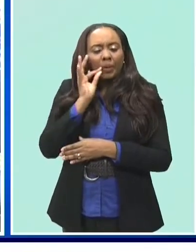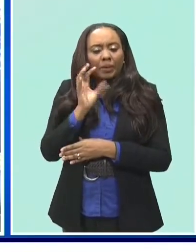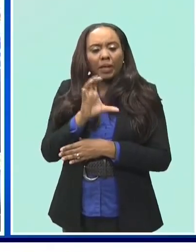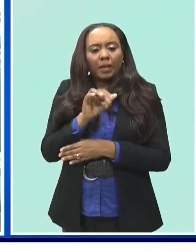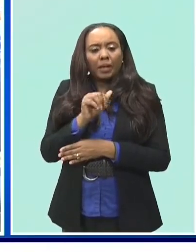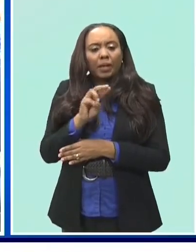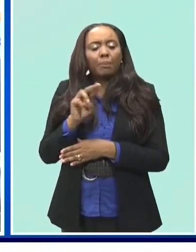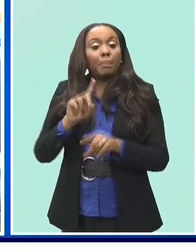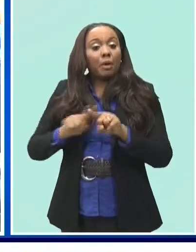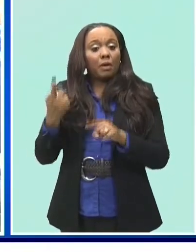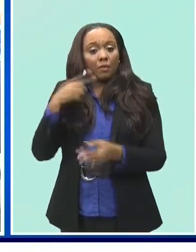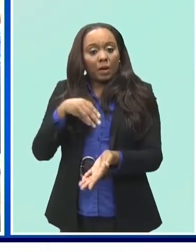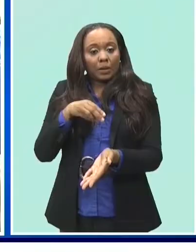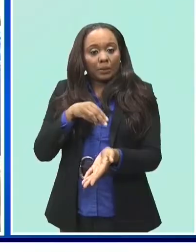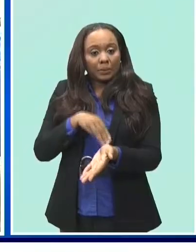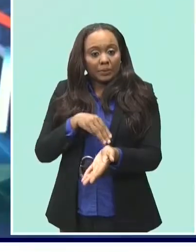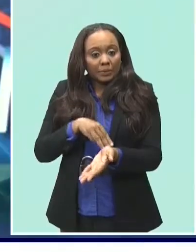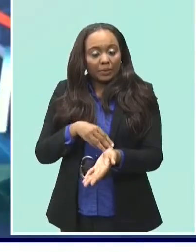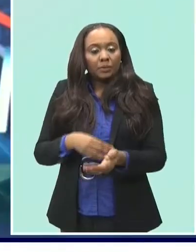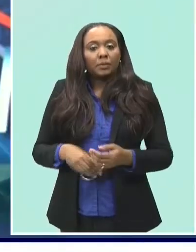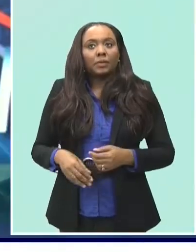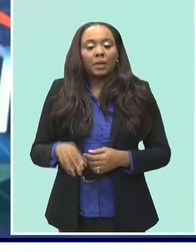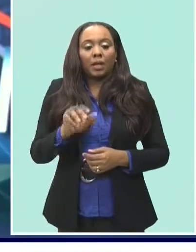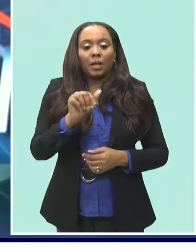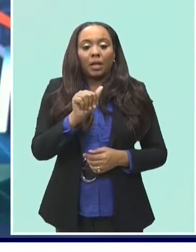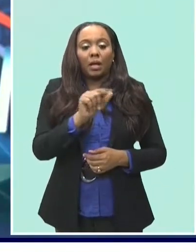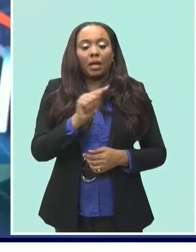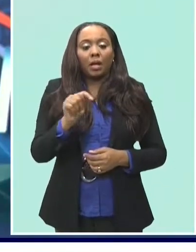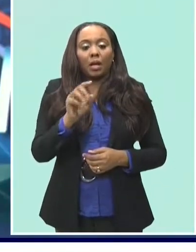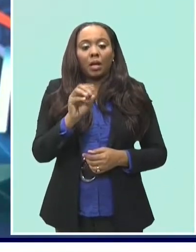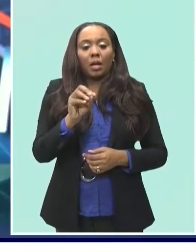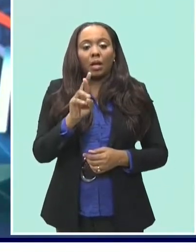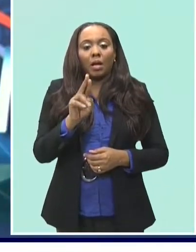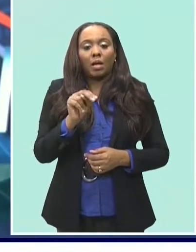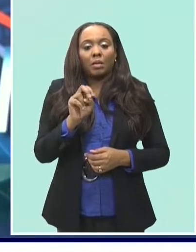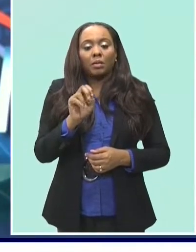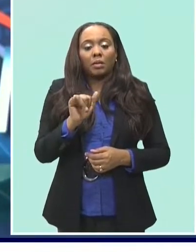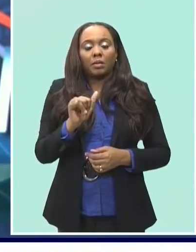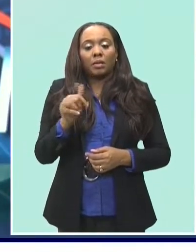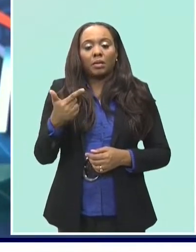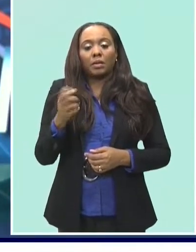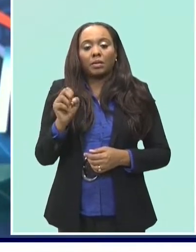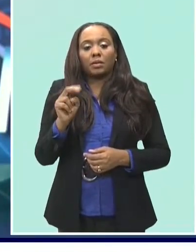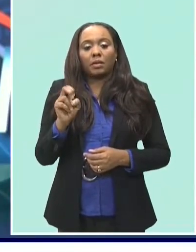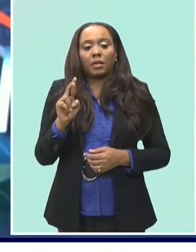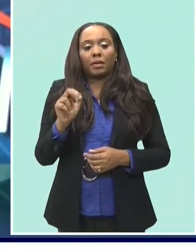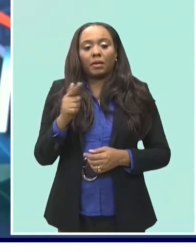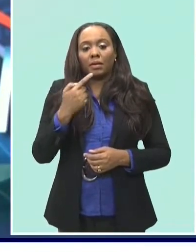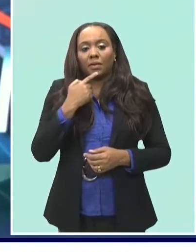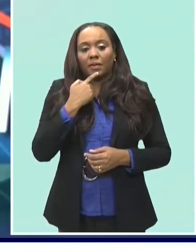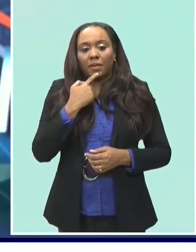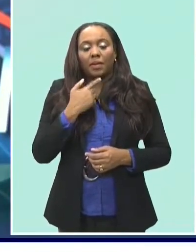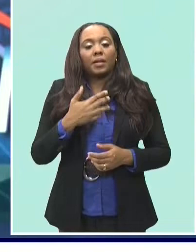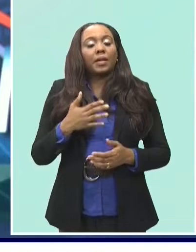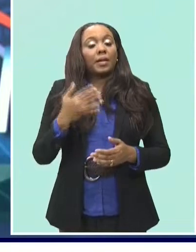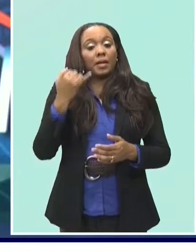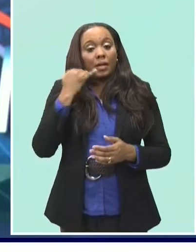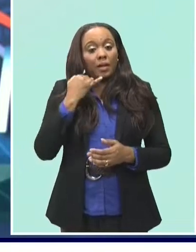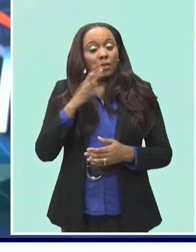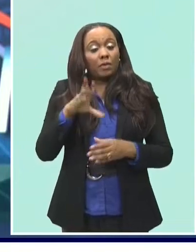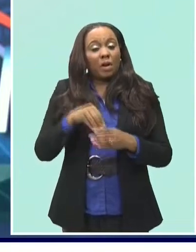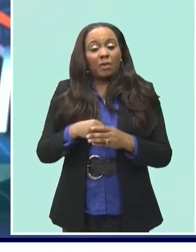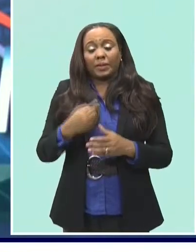and the African Heritage Foundation. Attorney General Dale Marshall says the legislation only affects people convicted of serious